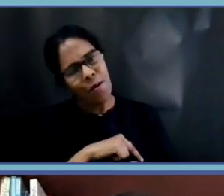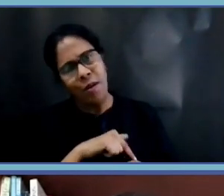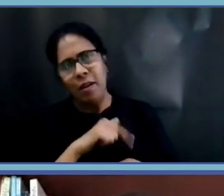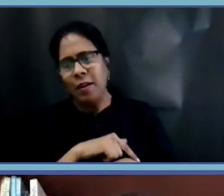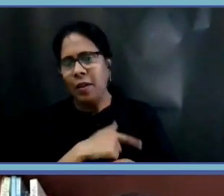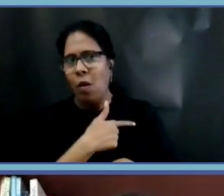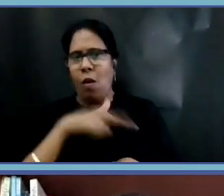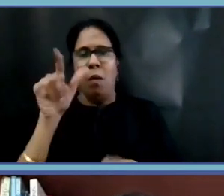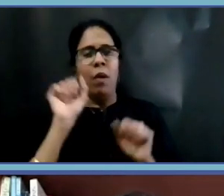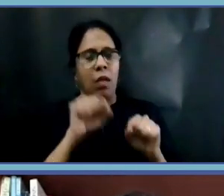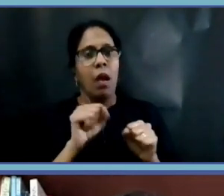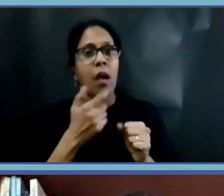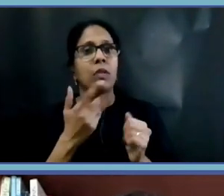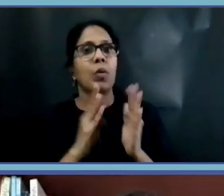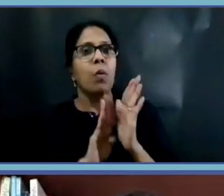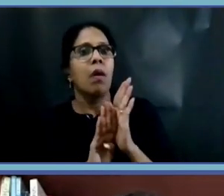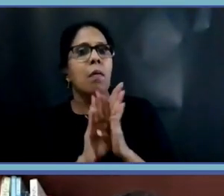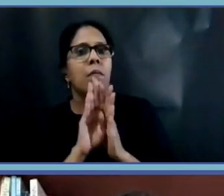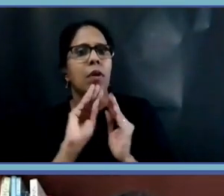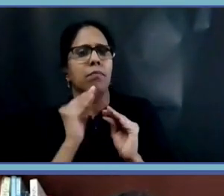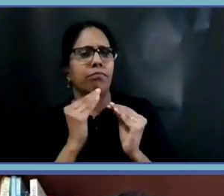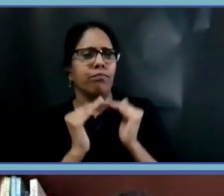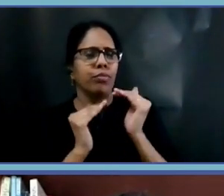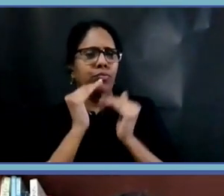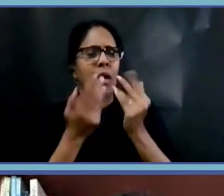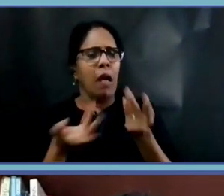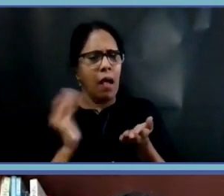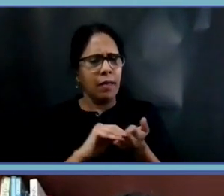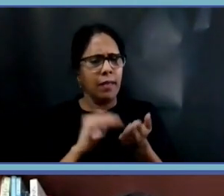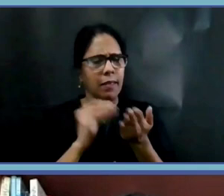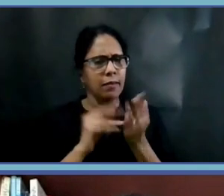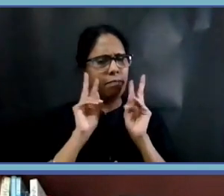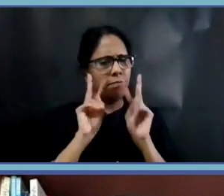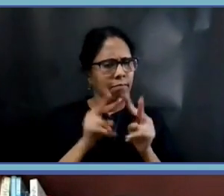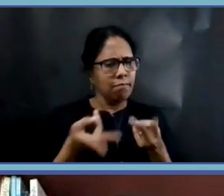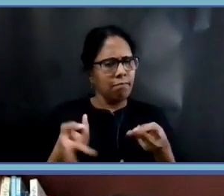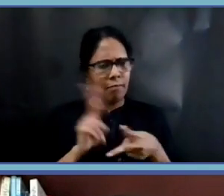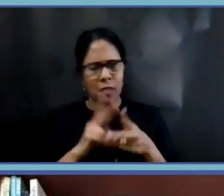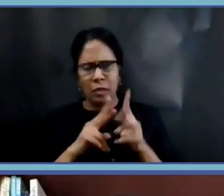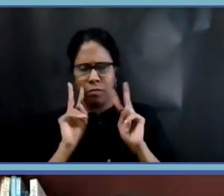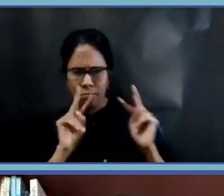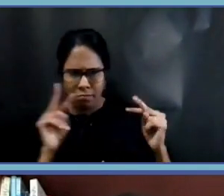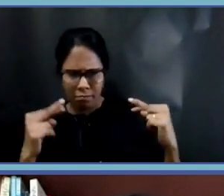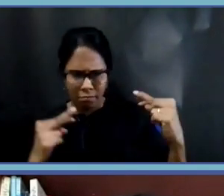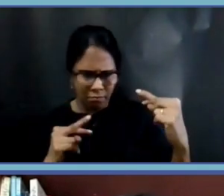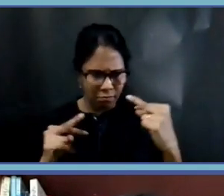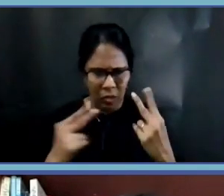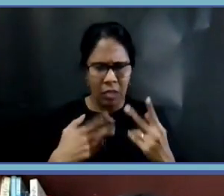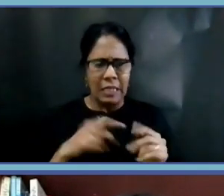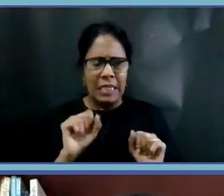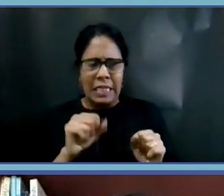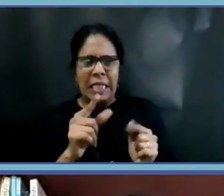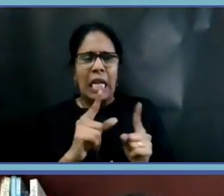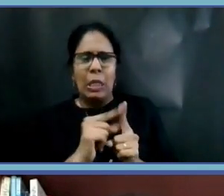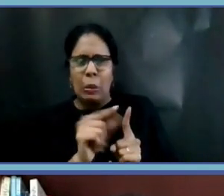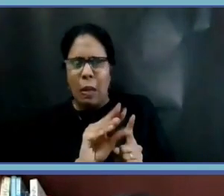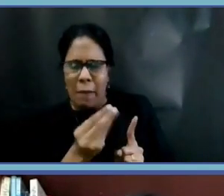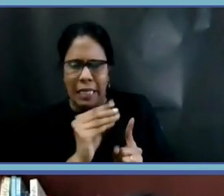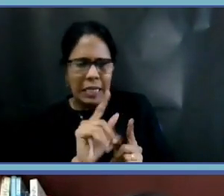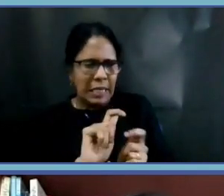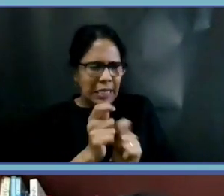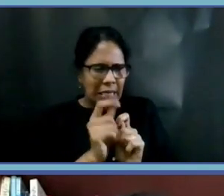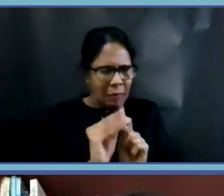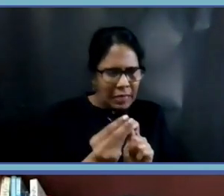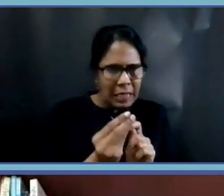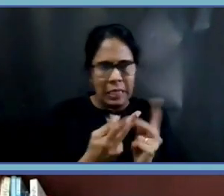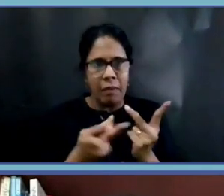scope of improvement. Whenever you look at it again and again now, you find, I could have done this. I could have done that. So